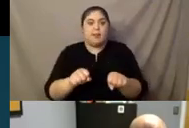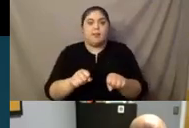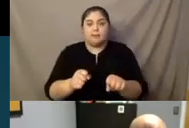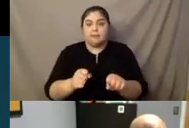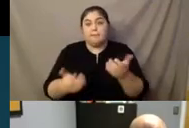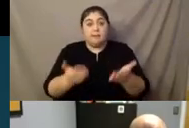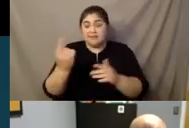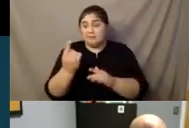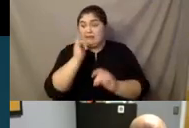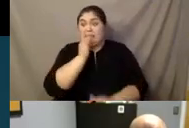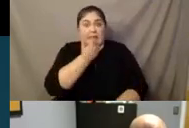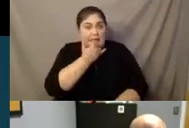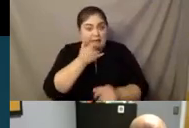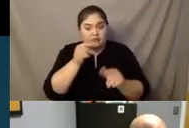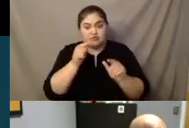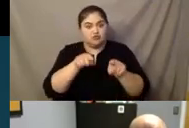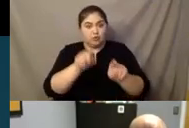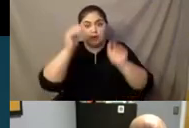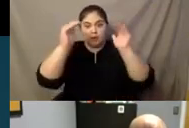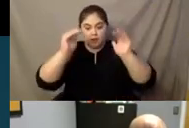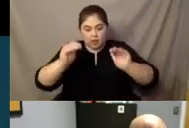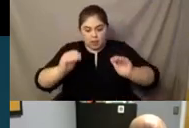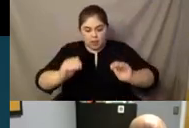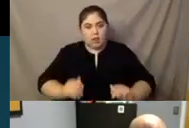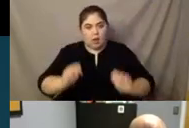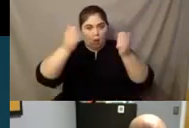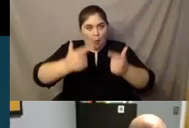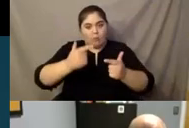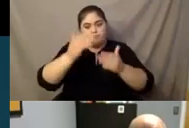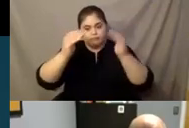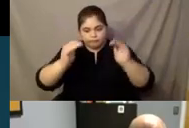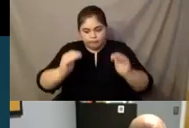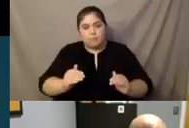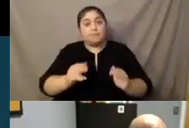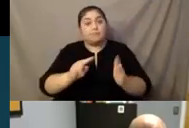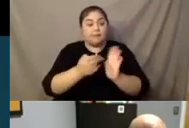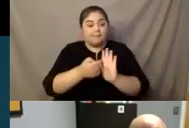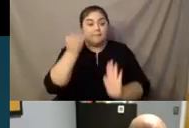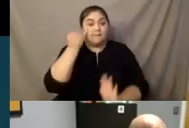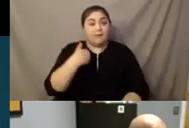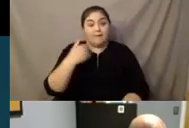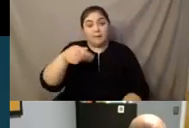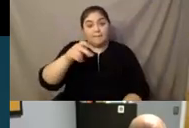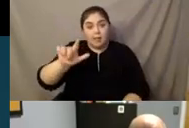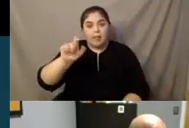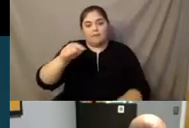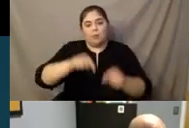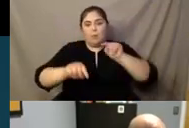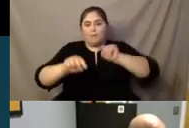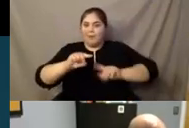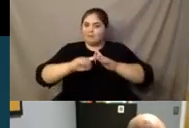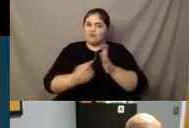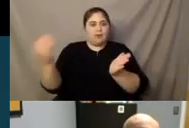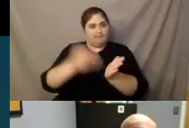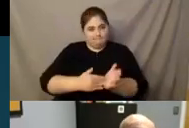went wrong at one of the stages that I've already talked about, and then we have to go back and start over again. Next